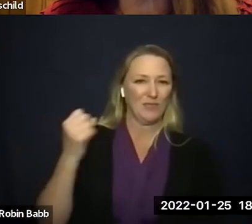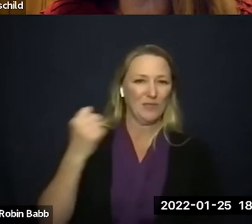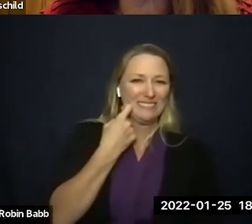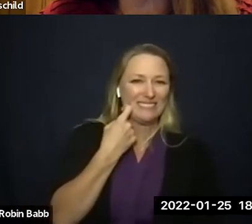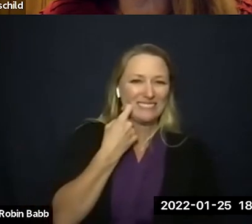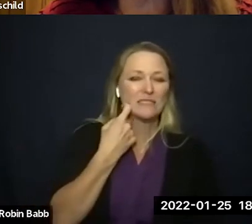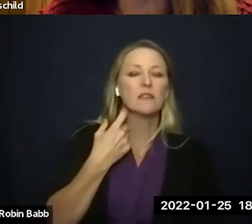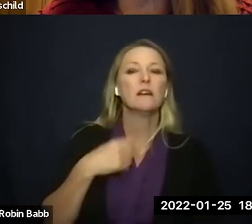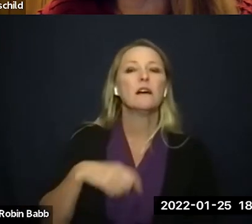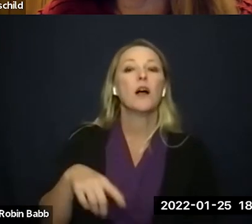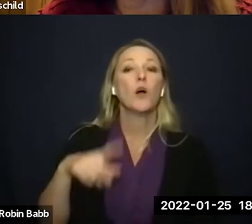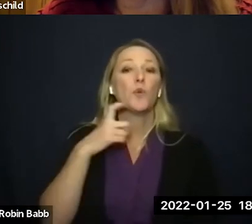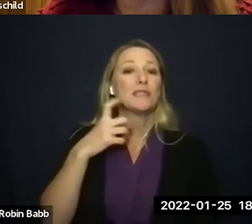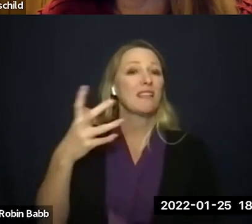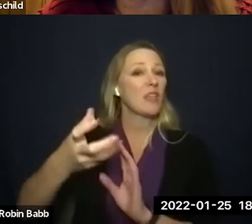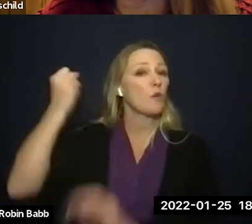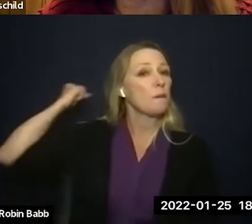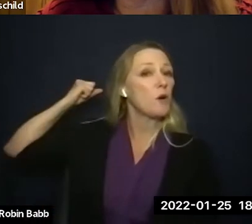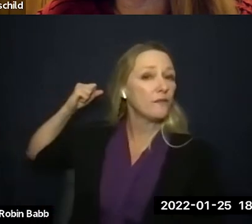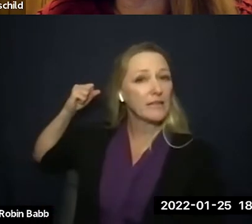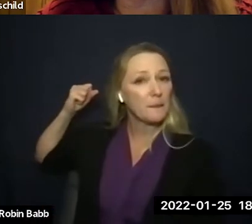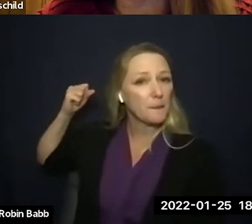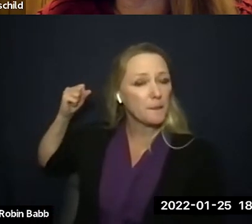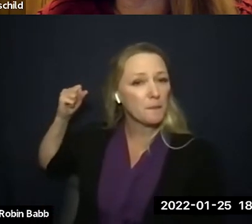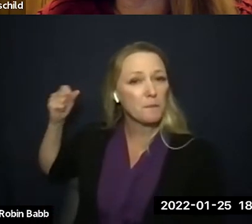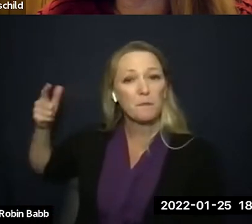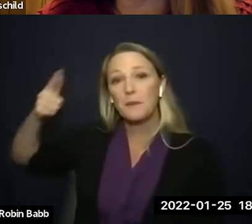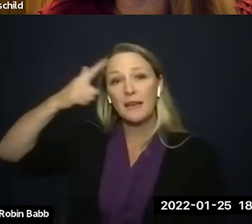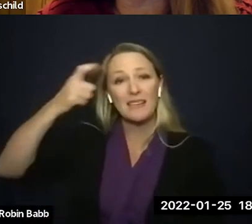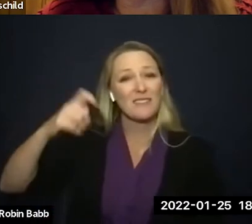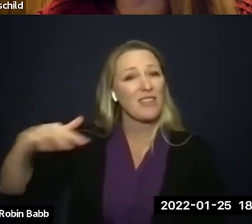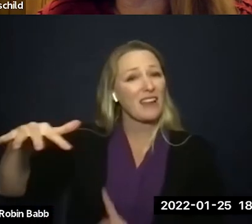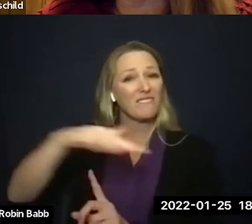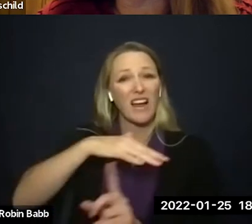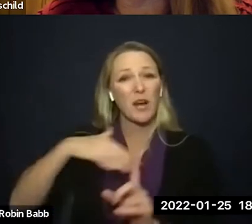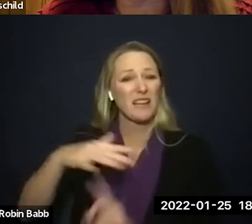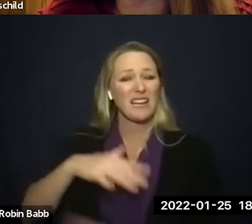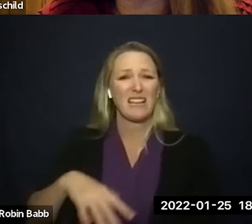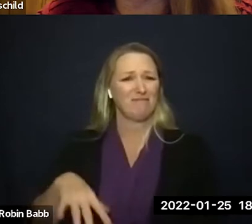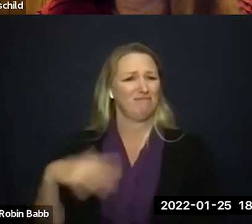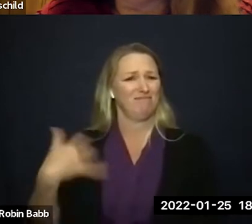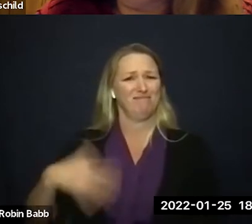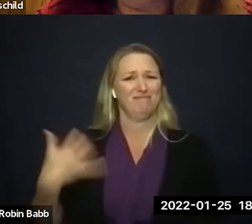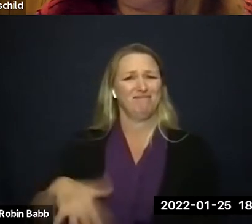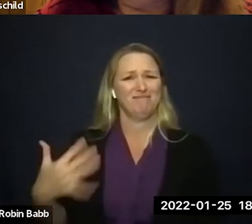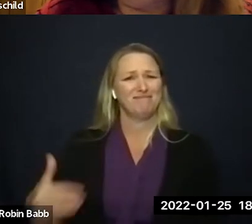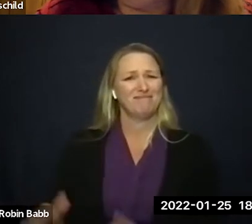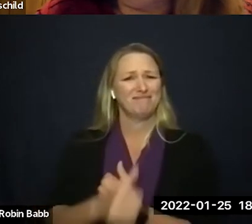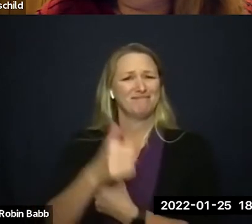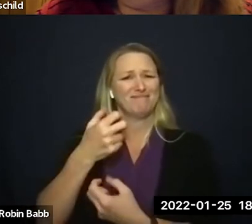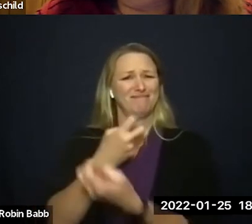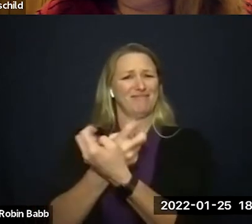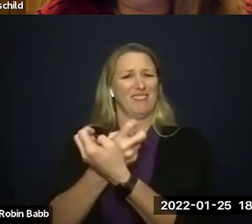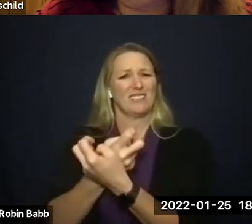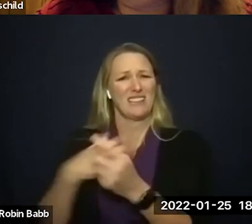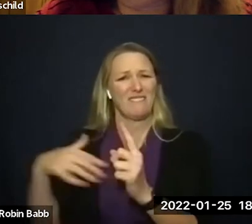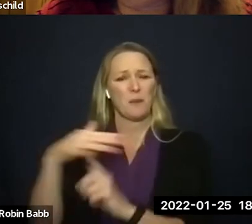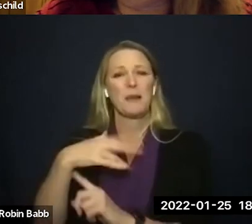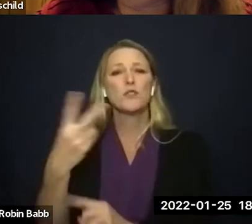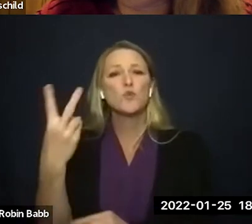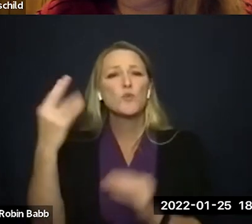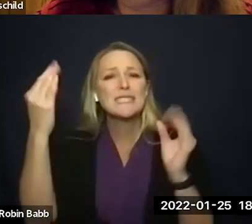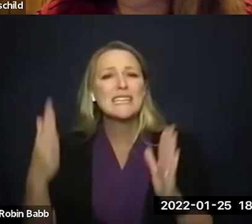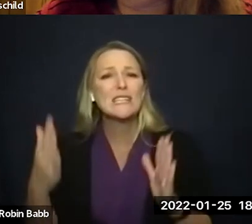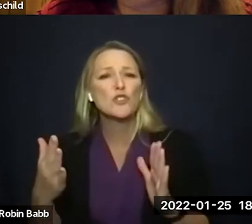recently removed him there and because of the environment it was a toxic environment for him two of his teachers made him